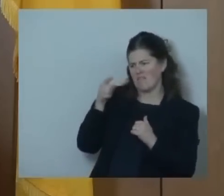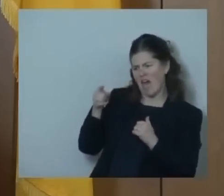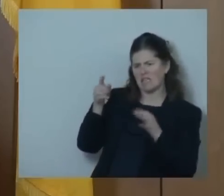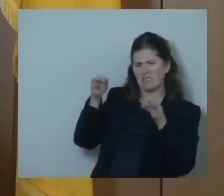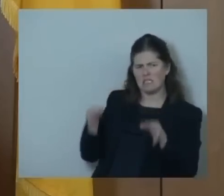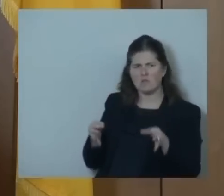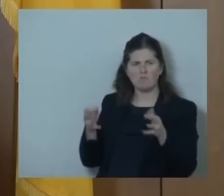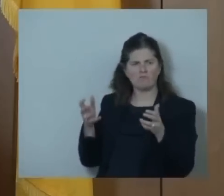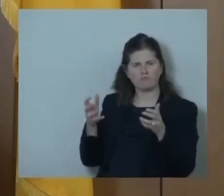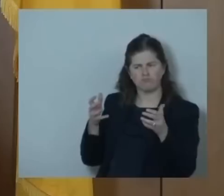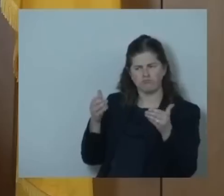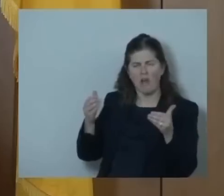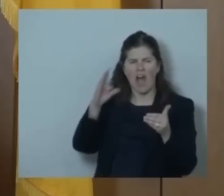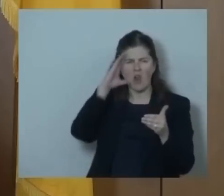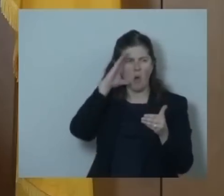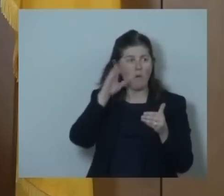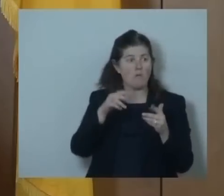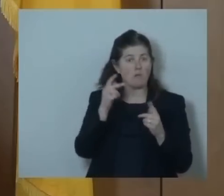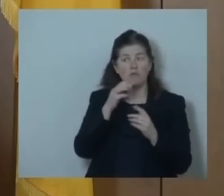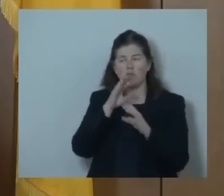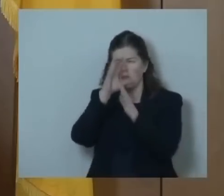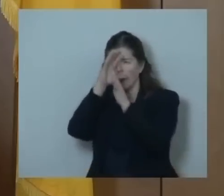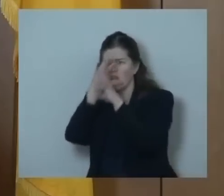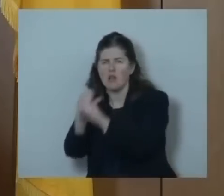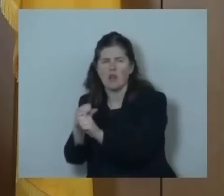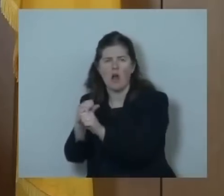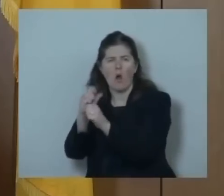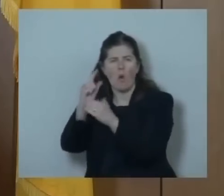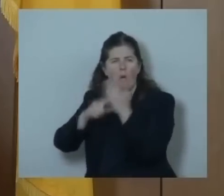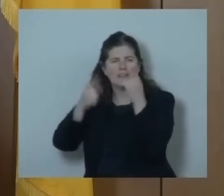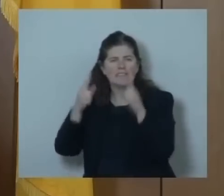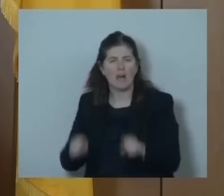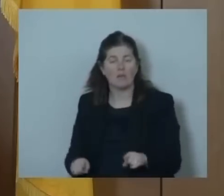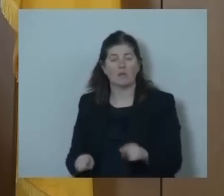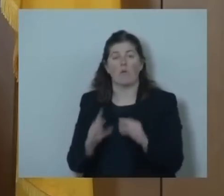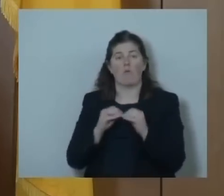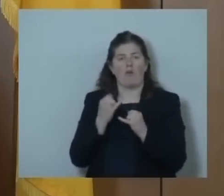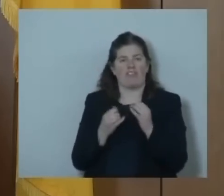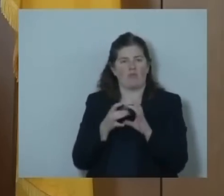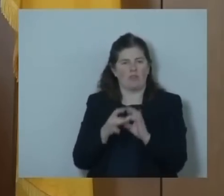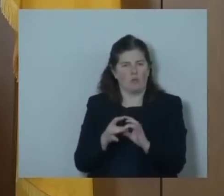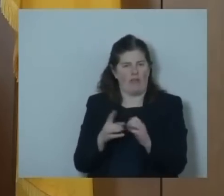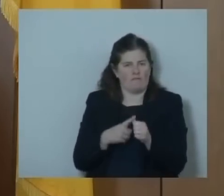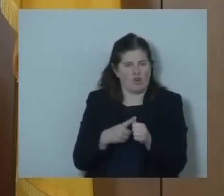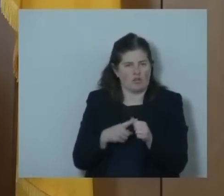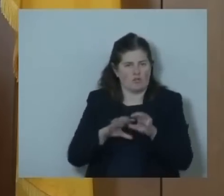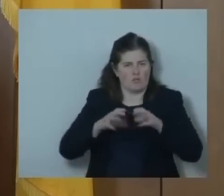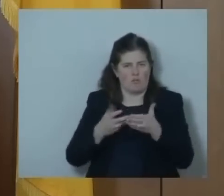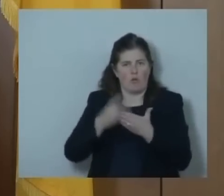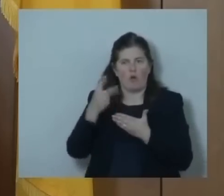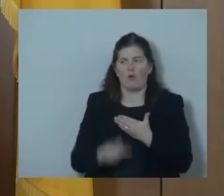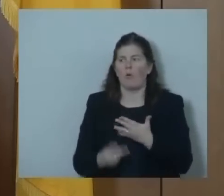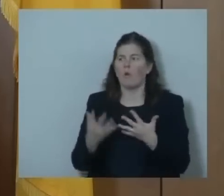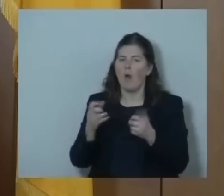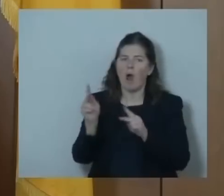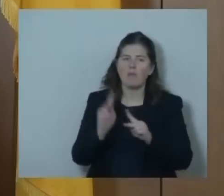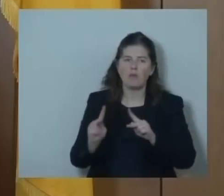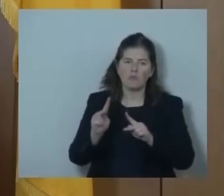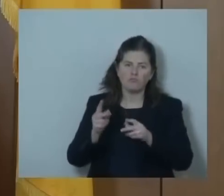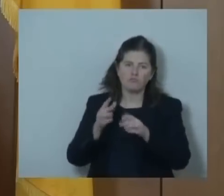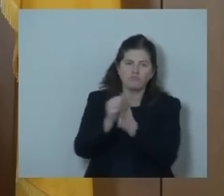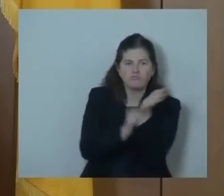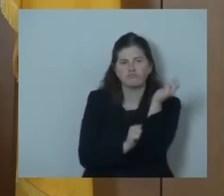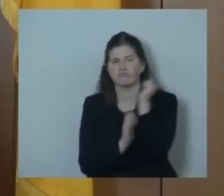decision we're going to make. So I know people are really interested about how that pilot's going. Last thing about the pilot, we want personnel on the ground. So we're going to